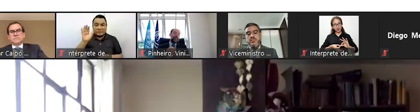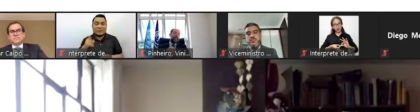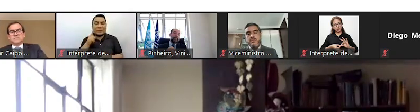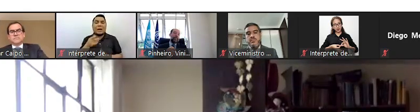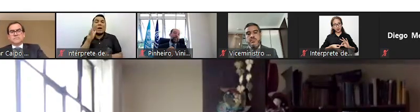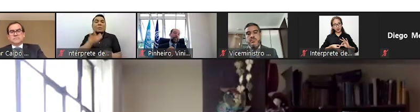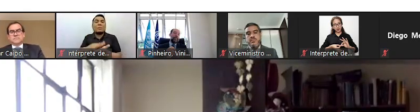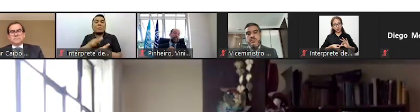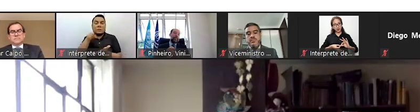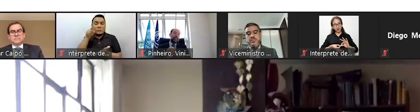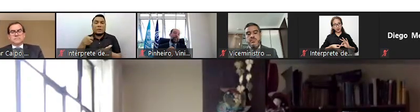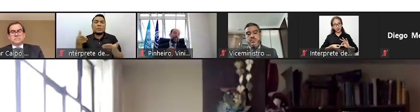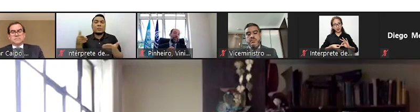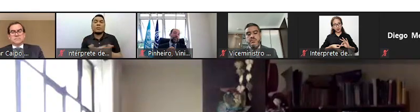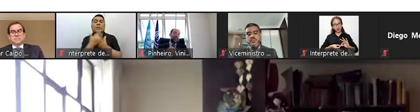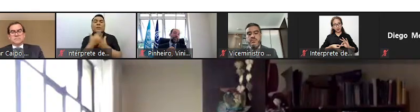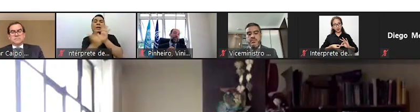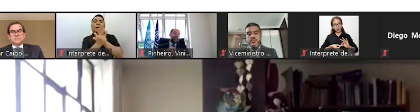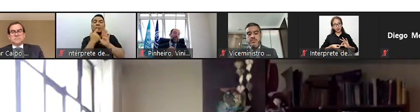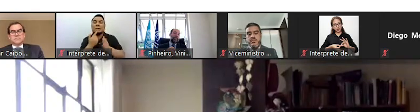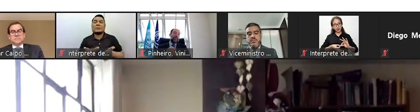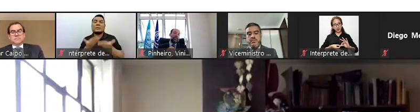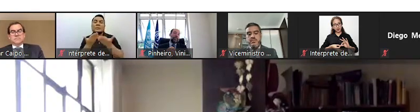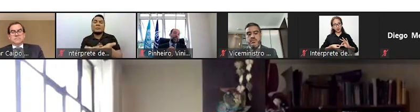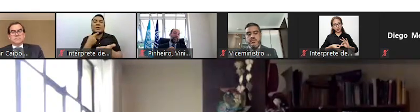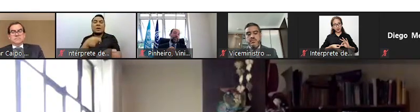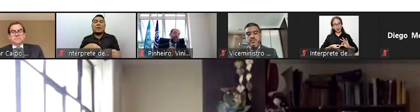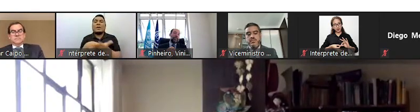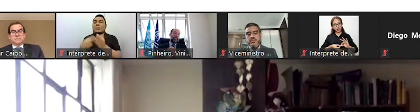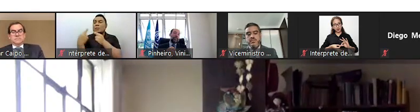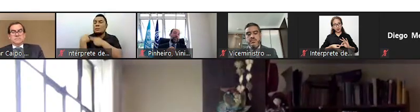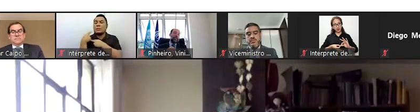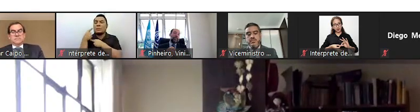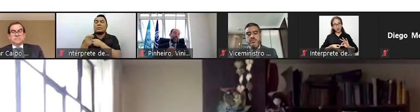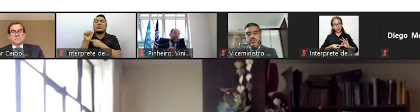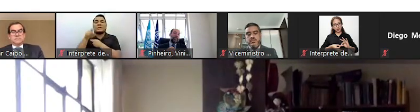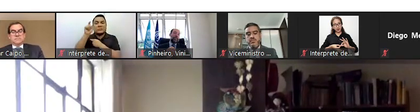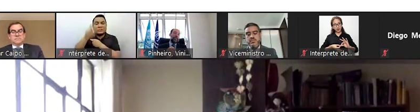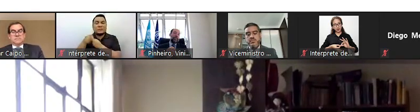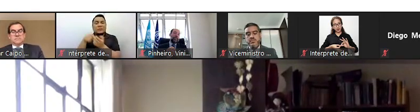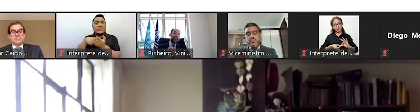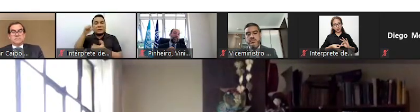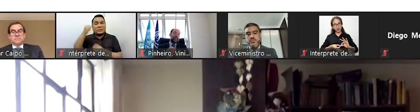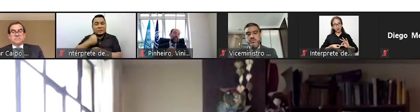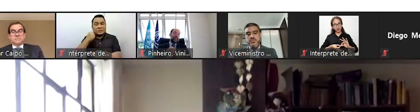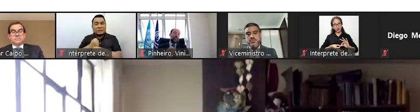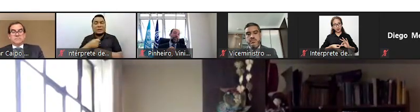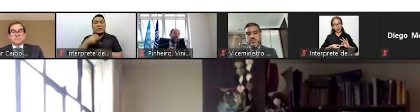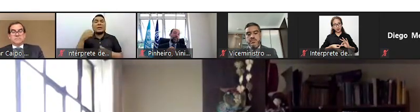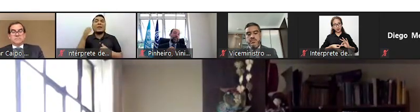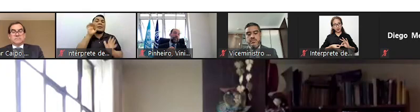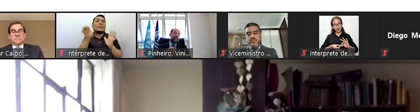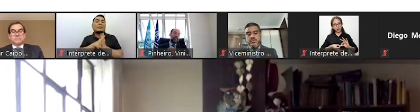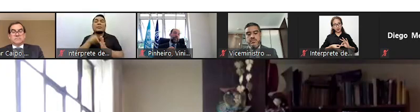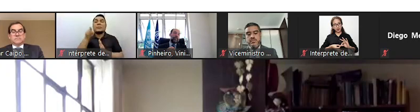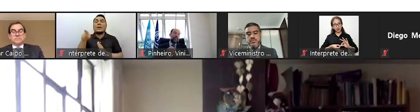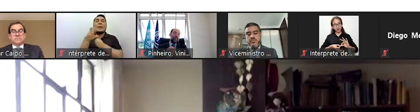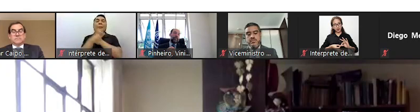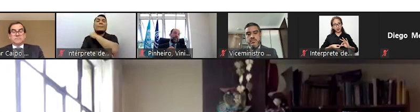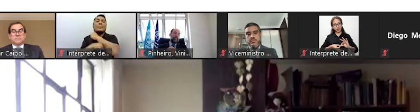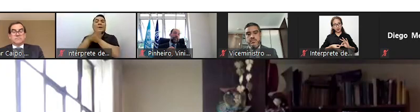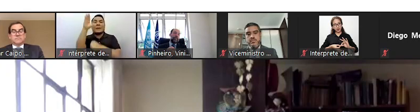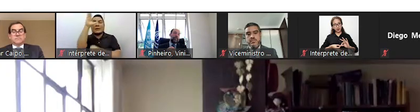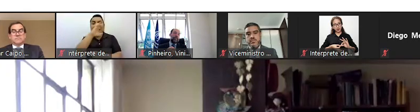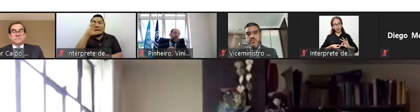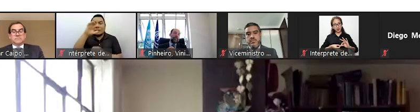that we approve a new law that establishes the mandatory uh due diligence we have the